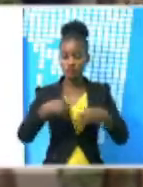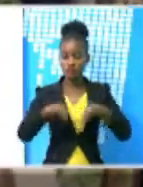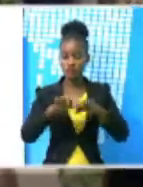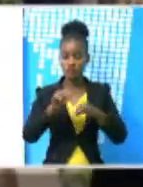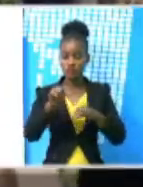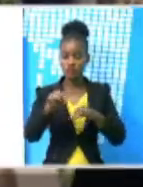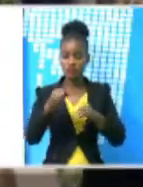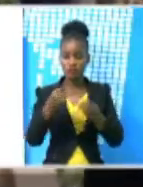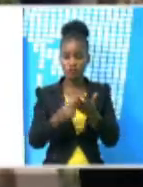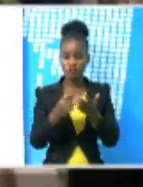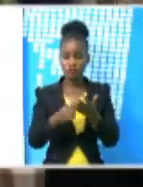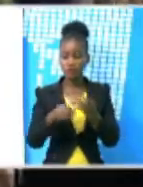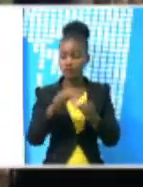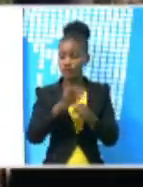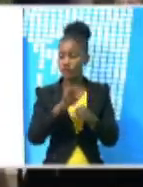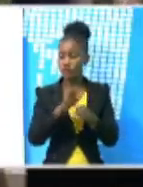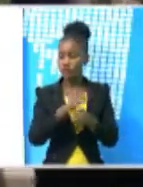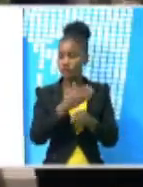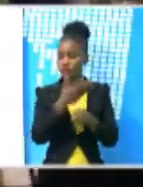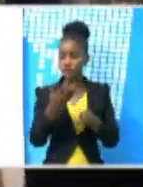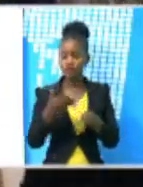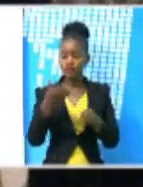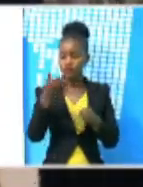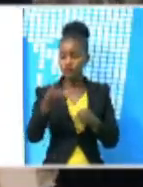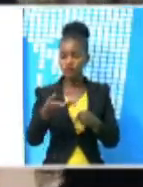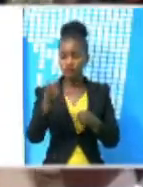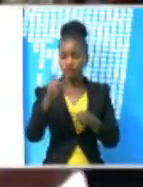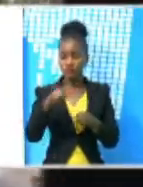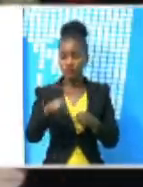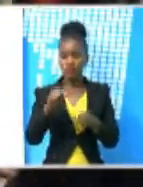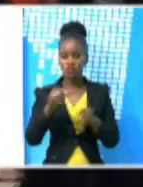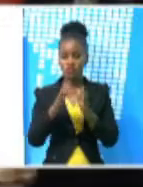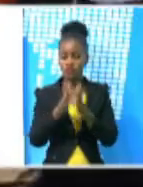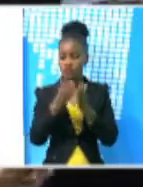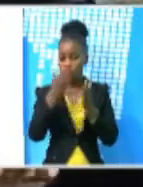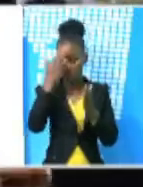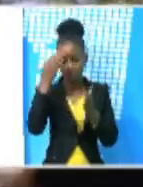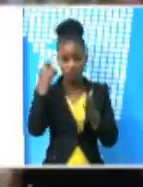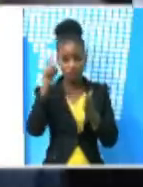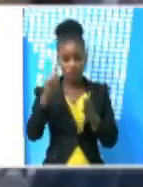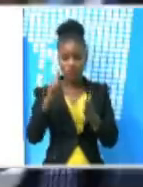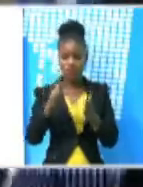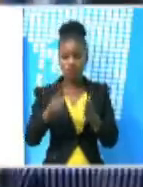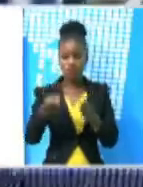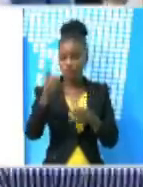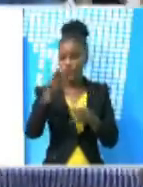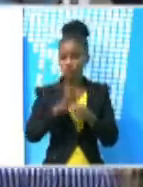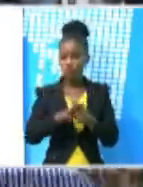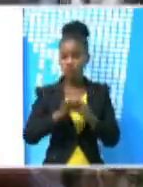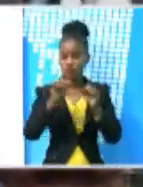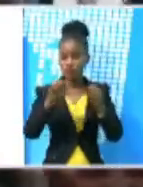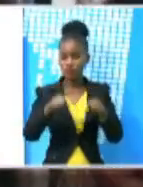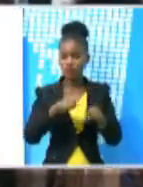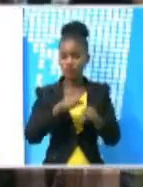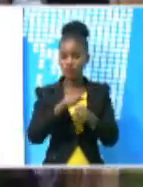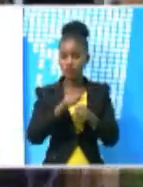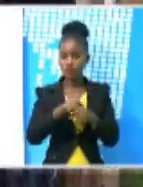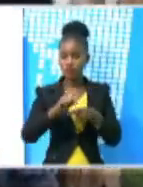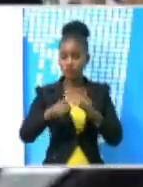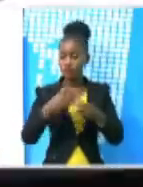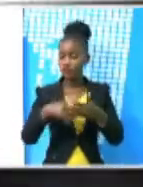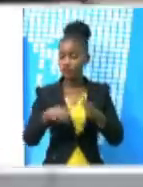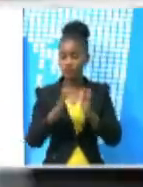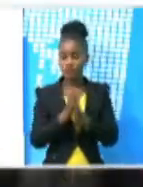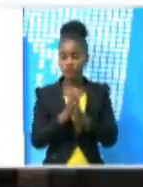portion of Uganda's population, equipping them with necessary skills and knowledge for gainful employment encourages their active participation in